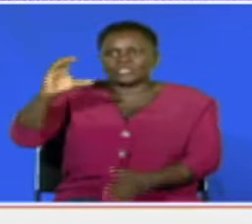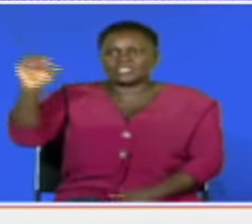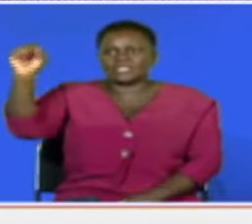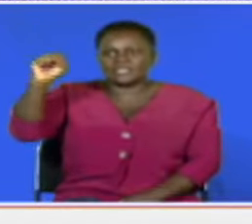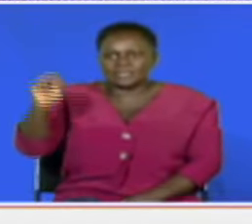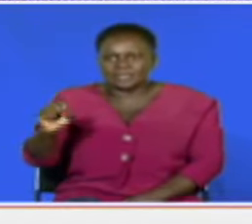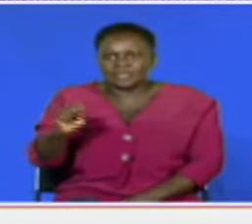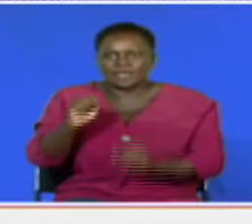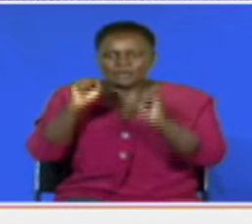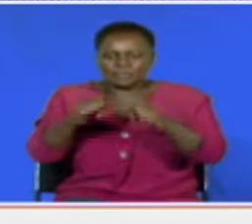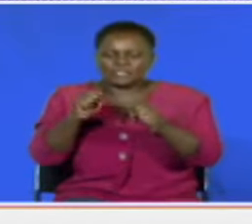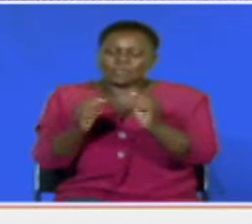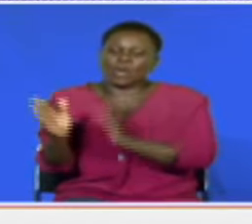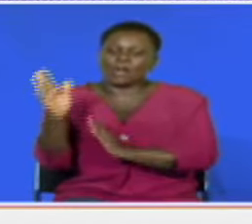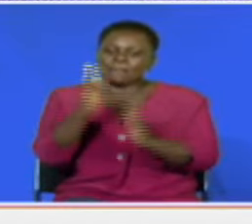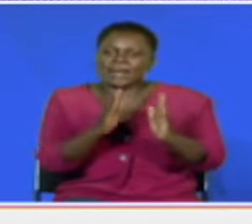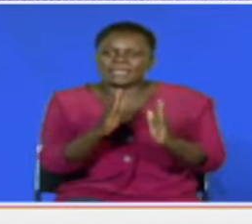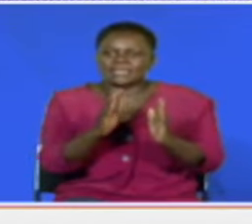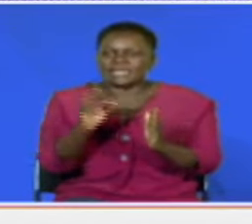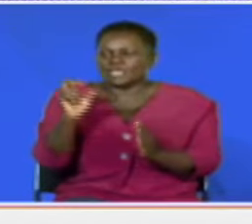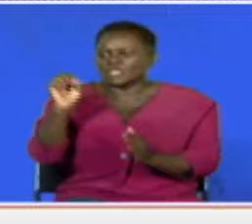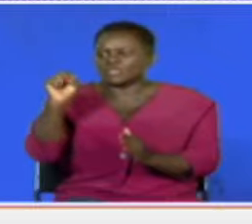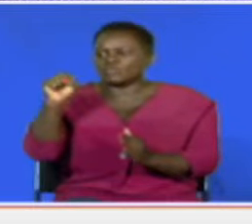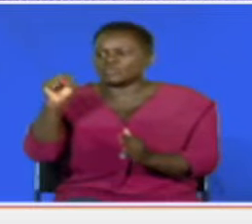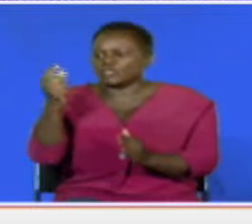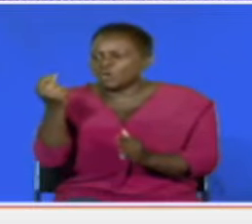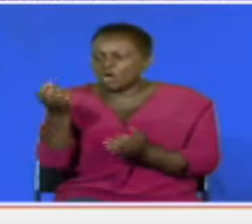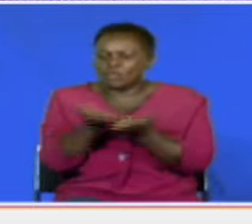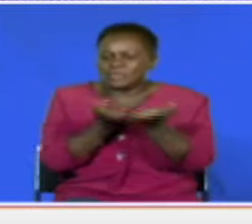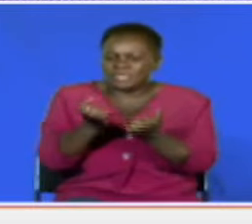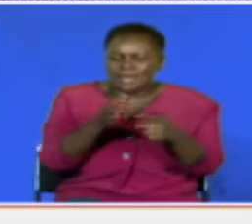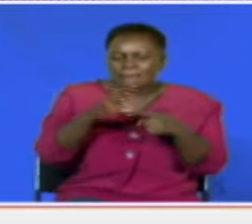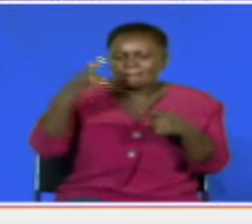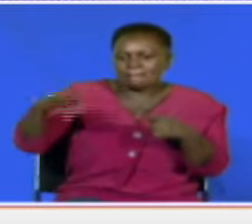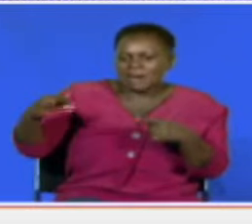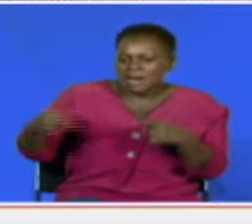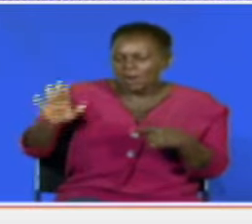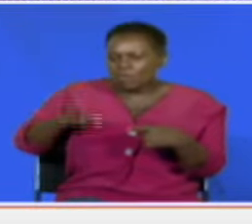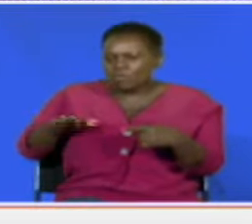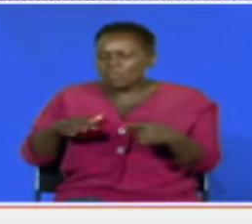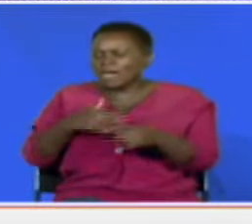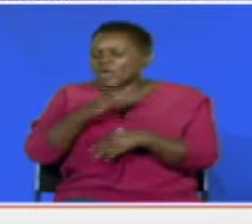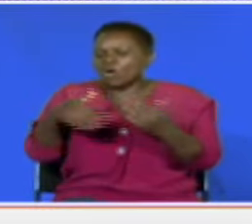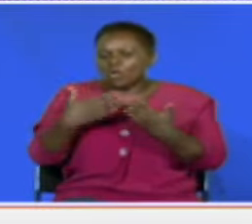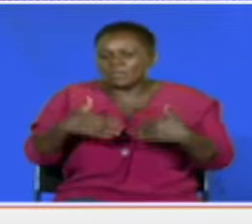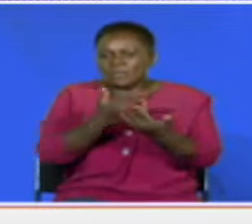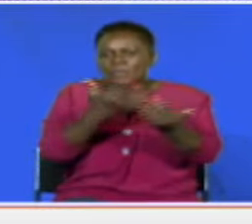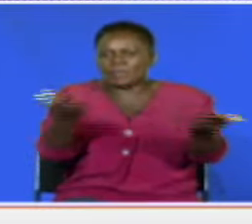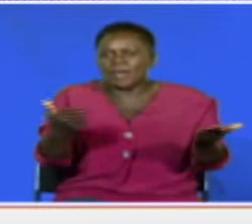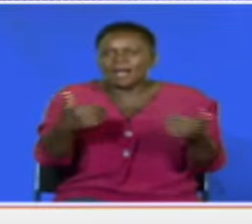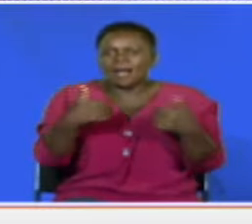is that can we organize our SMEs from Mama Mboka to everyone else seated in this room